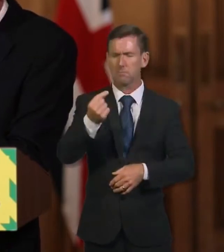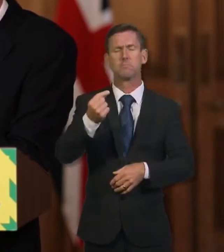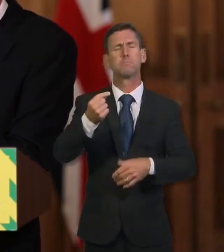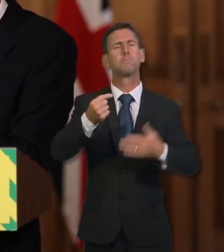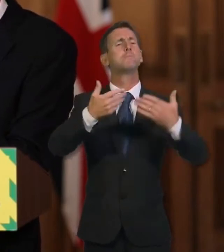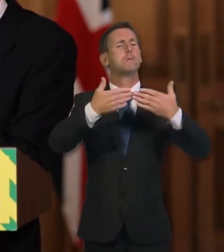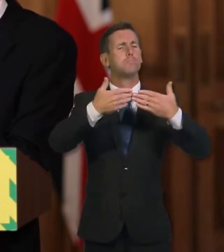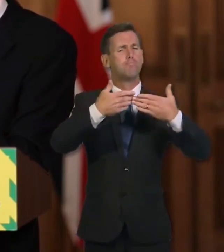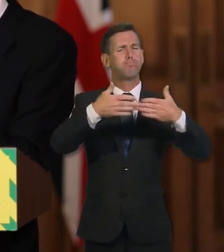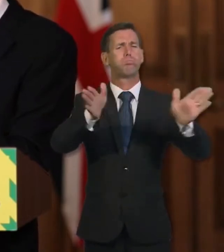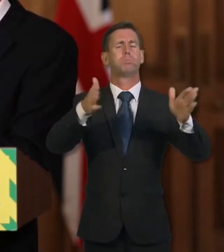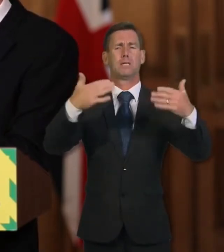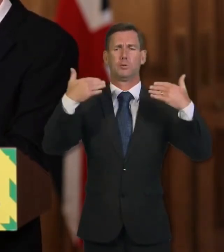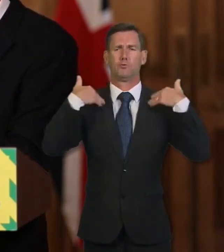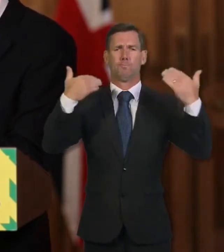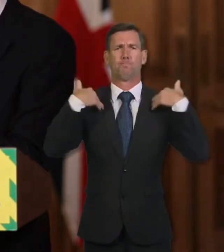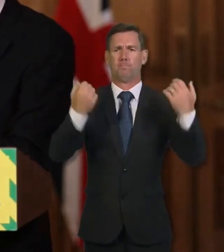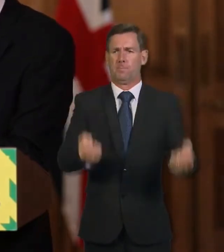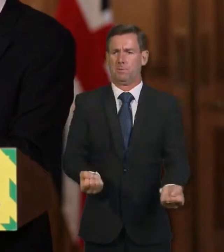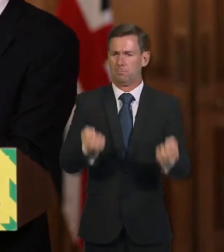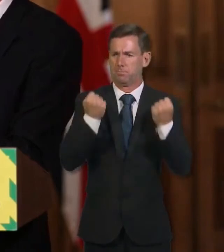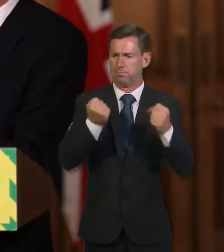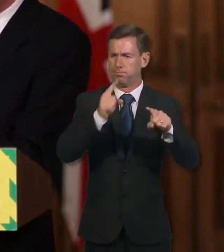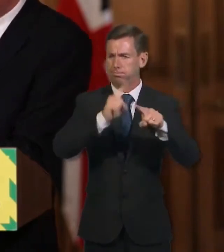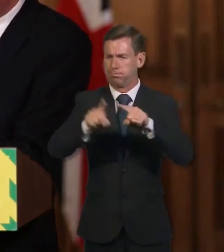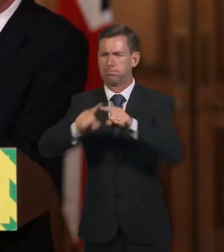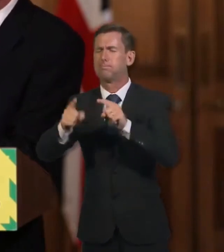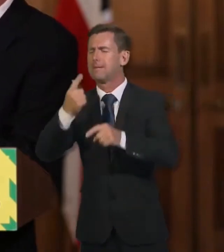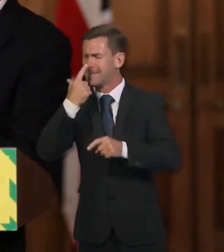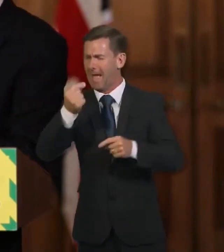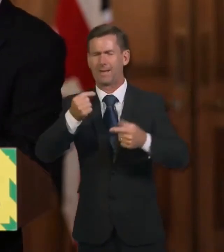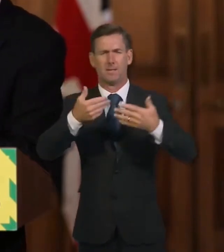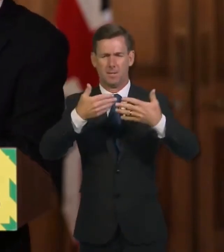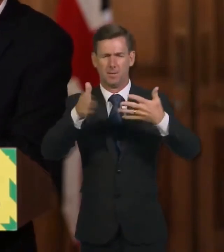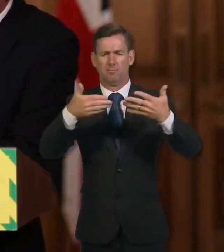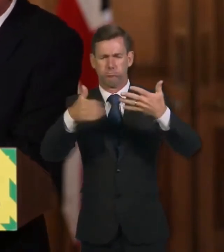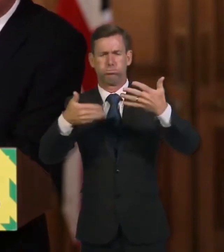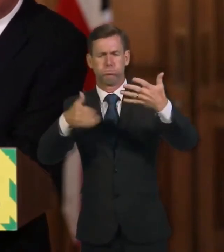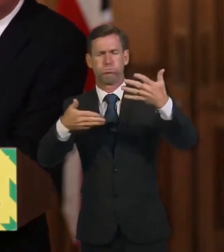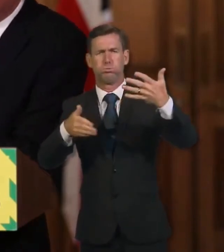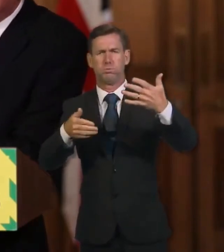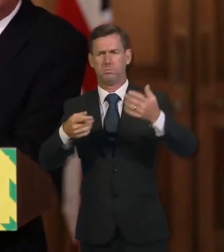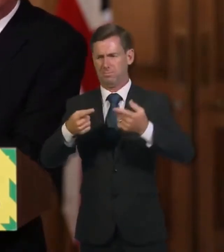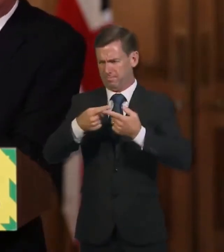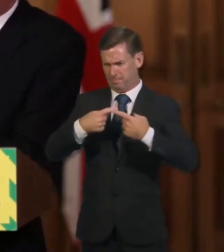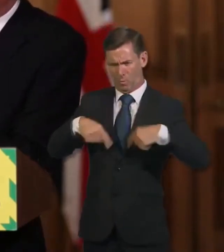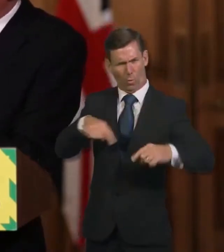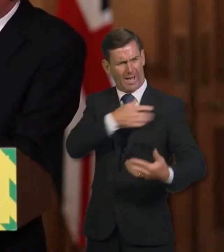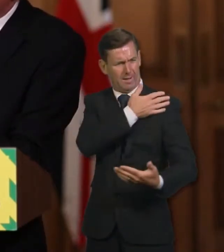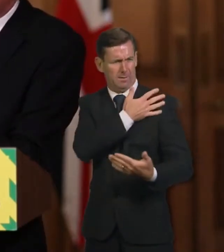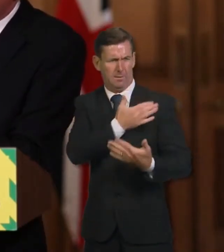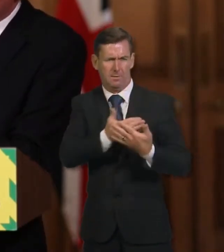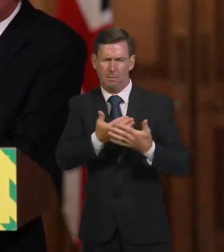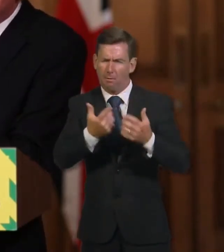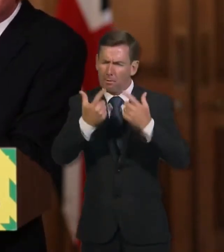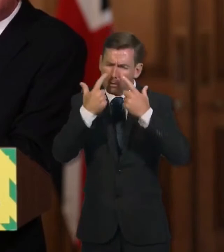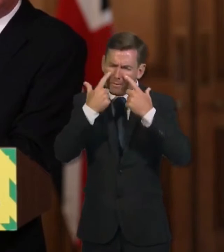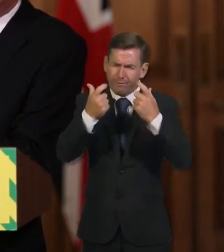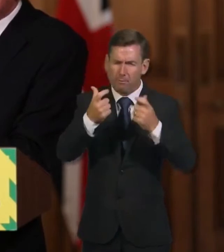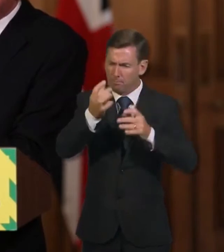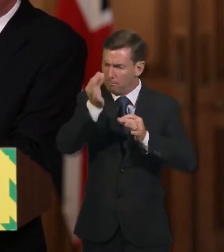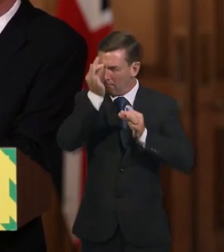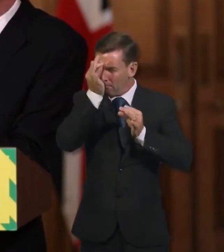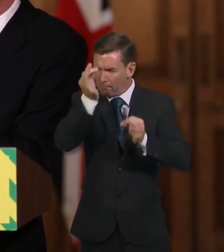other facilities in that way. We've always proceeded in a careful and cautious way. And of course, through all of